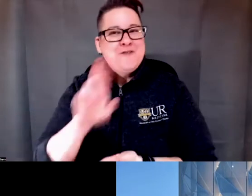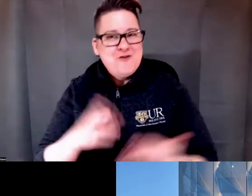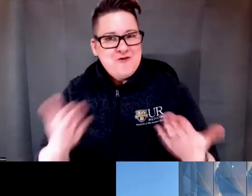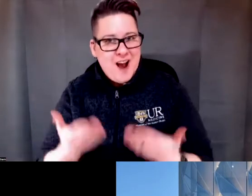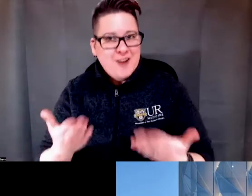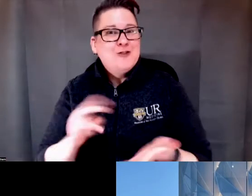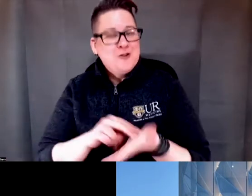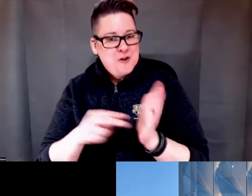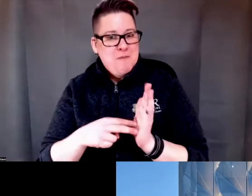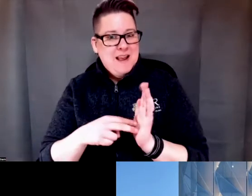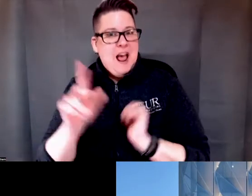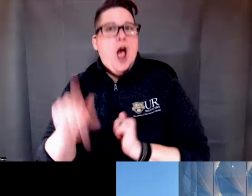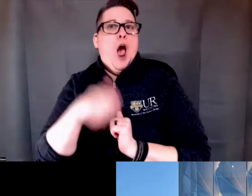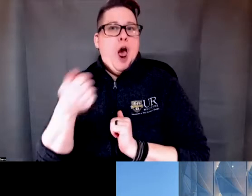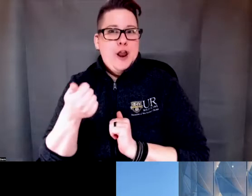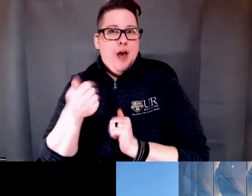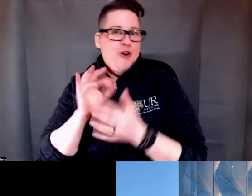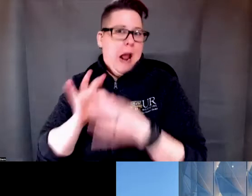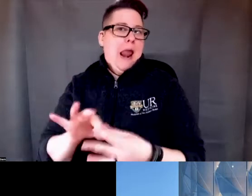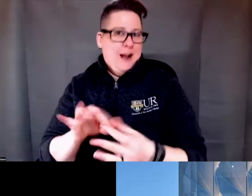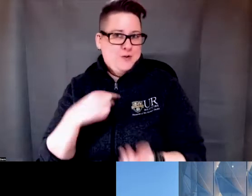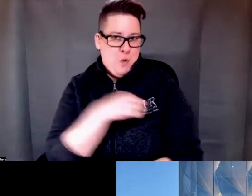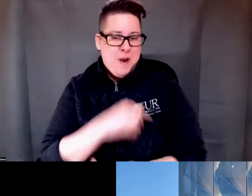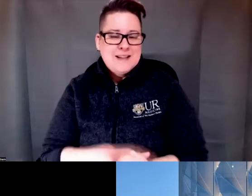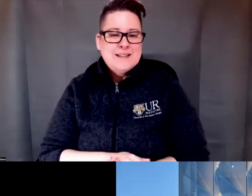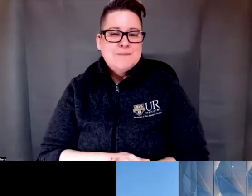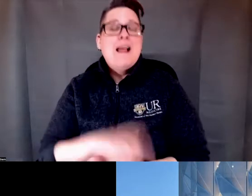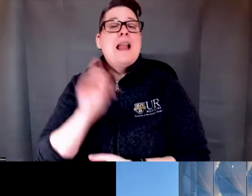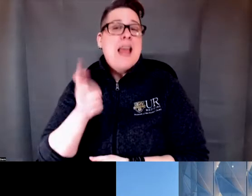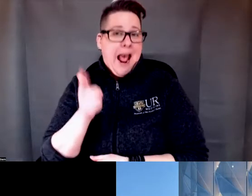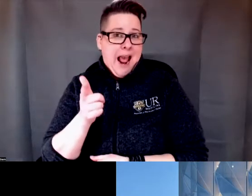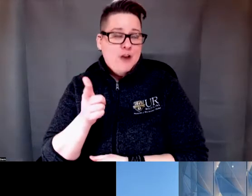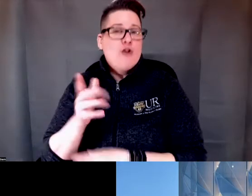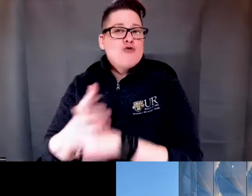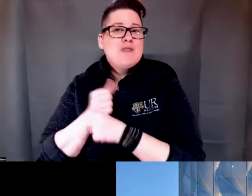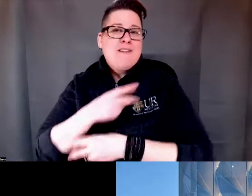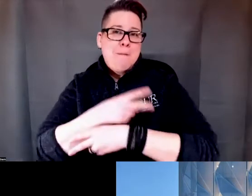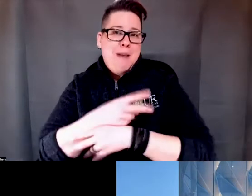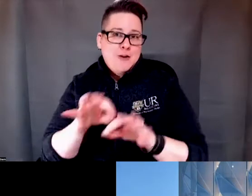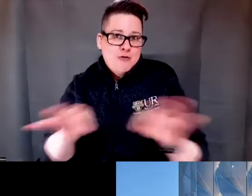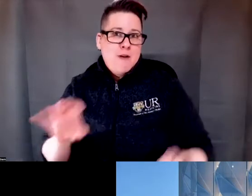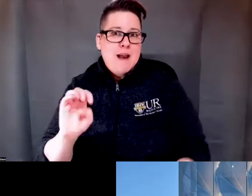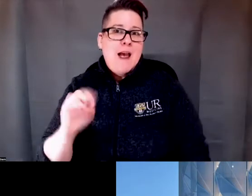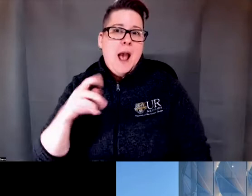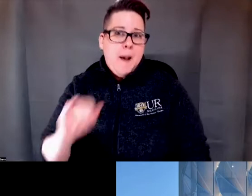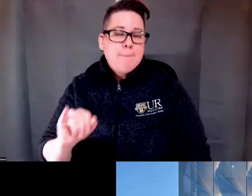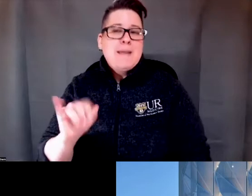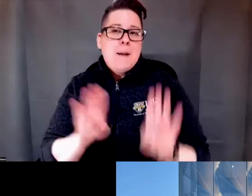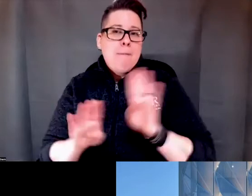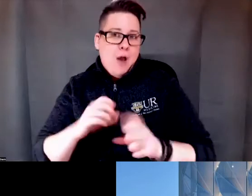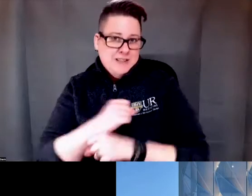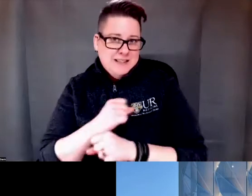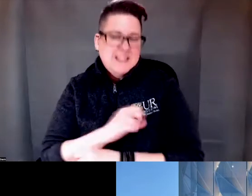is another connection to us. And later, she also received a master's degree in epidemiology and biostatistics at the